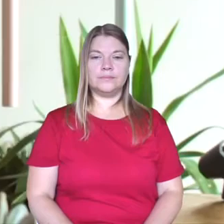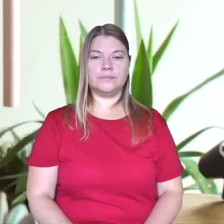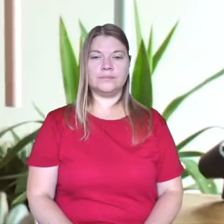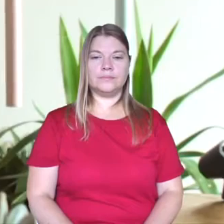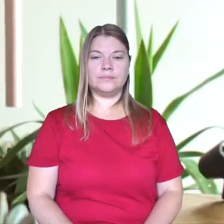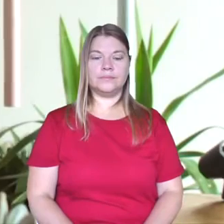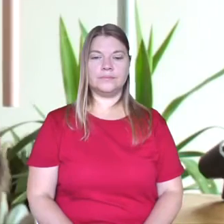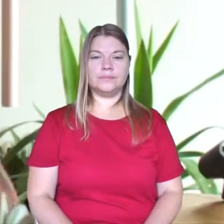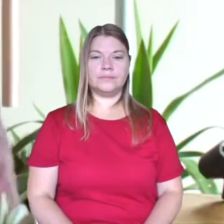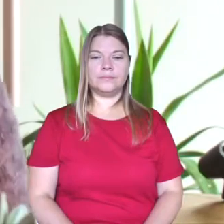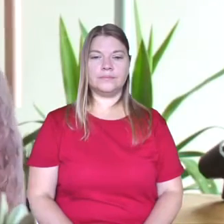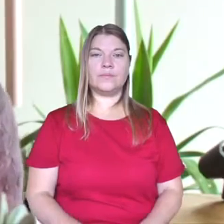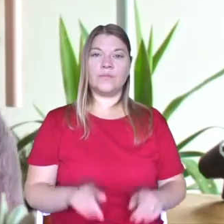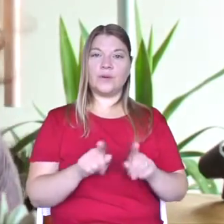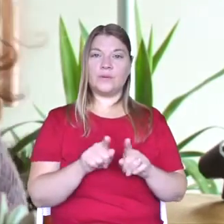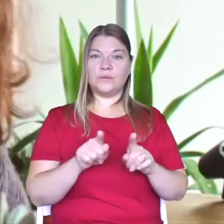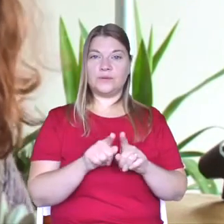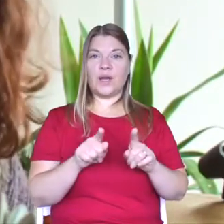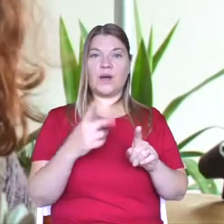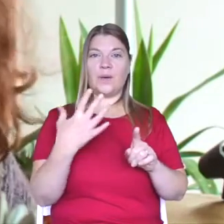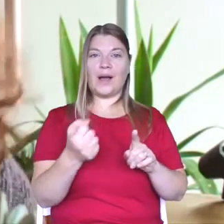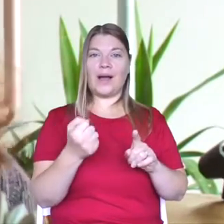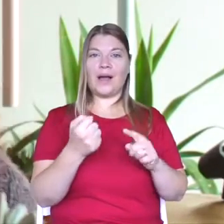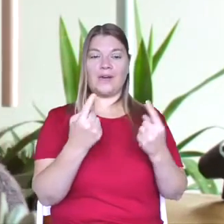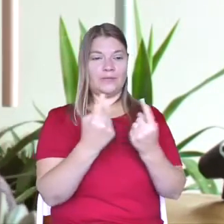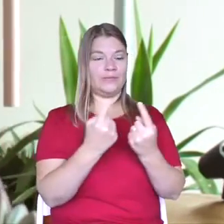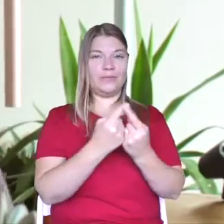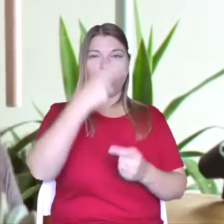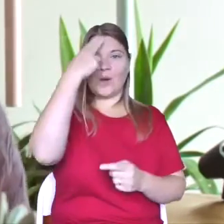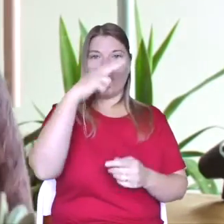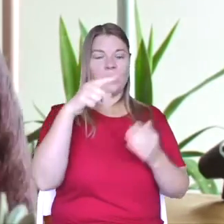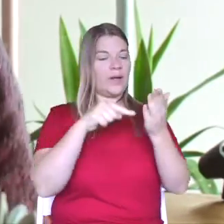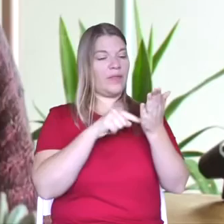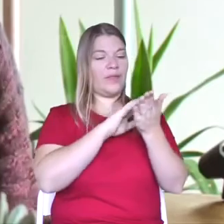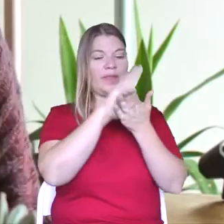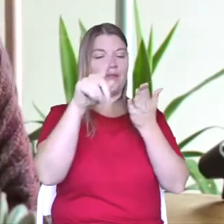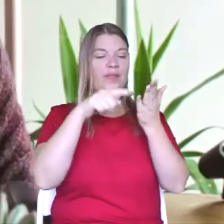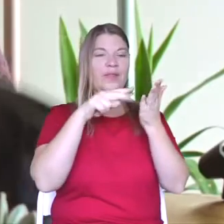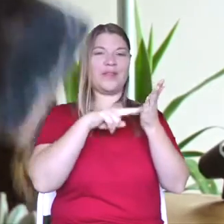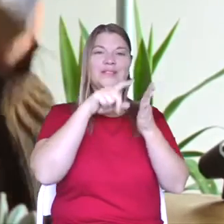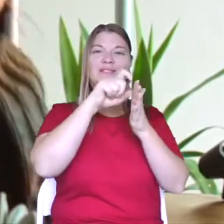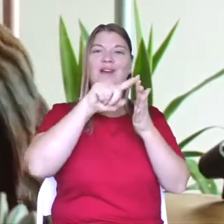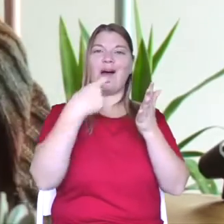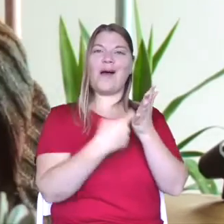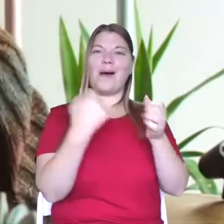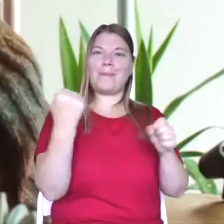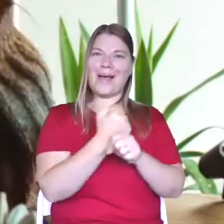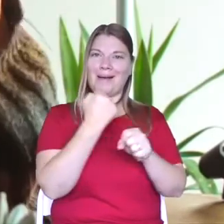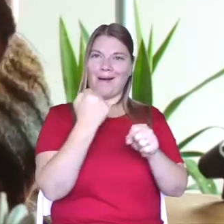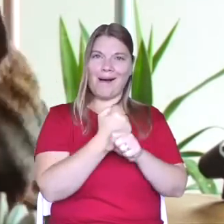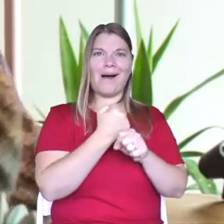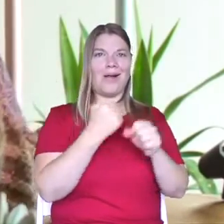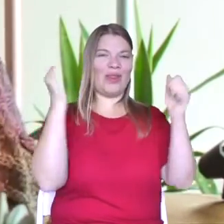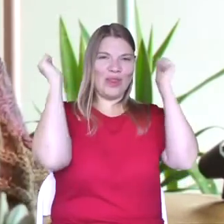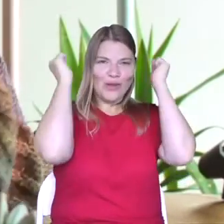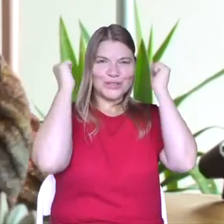And this thunder maker, which is a large cylinder with a spring attached to a cover on one side, which when